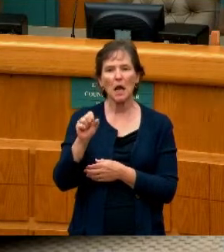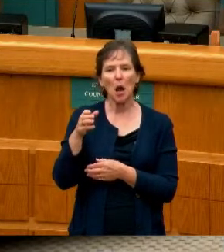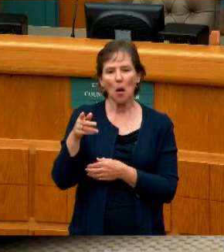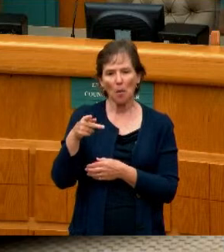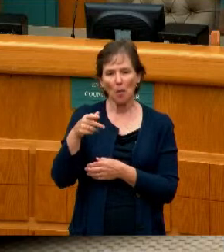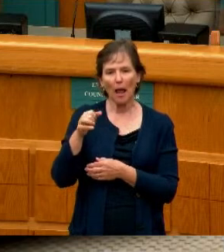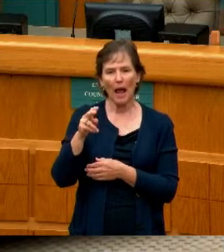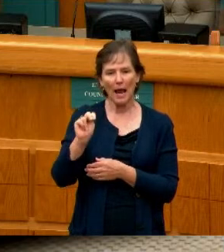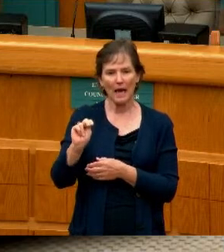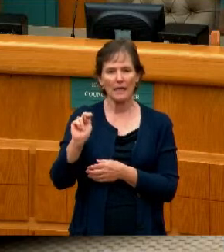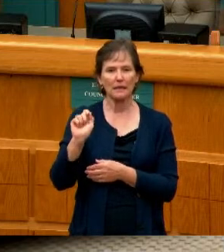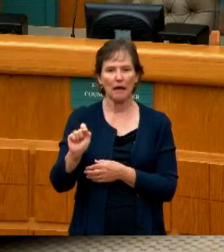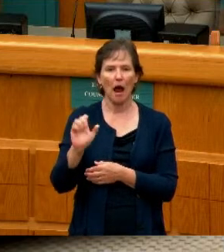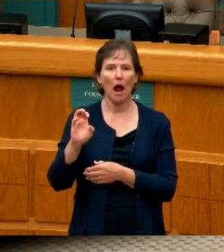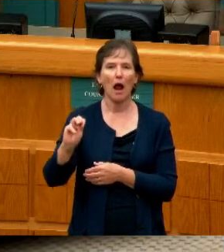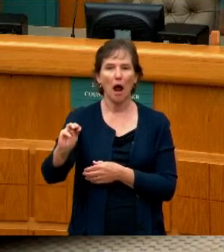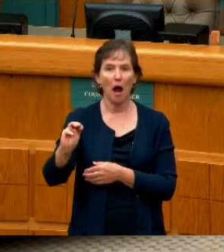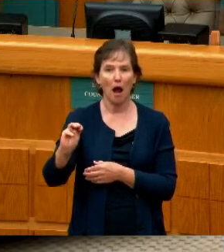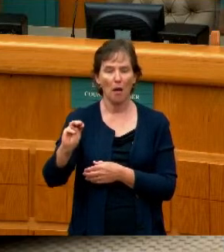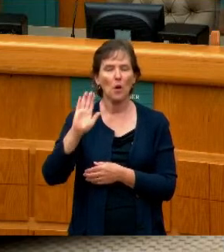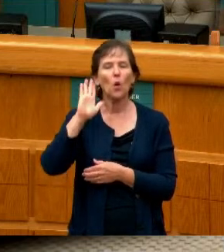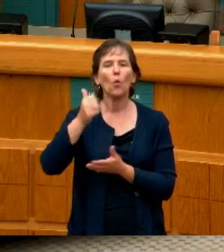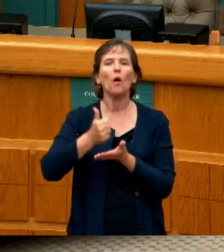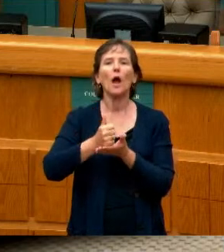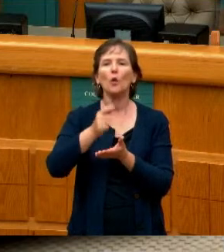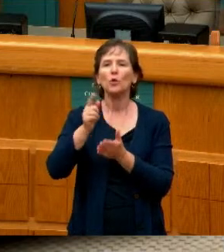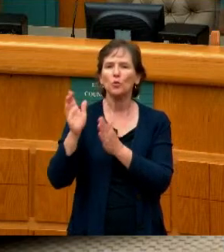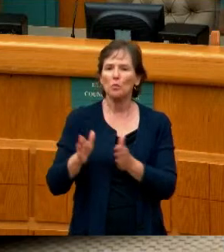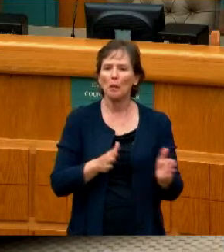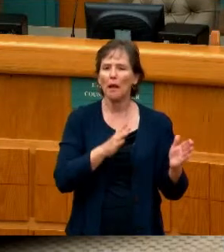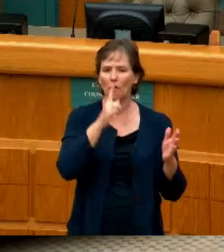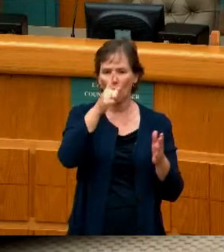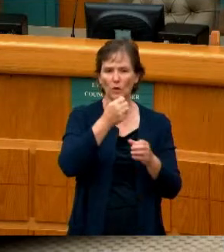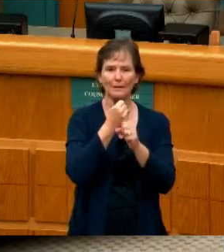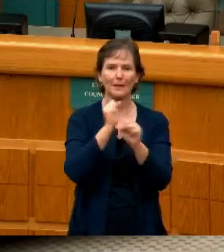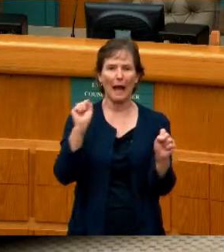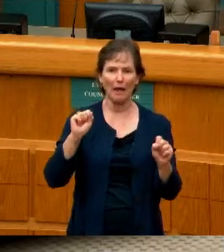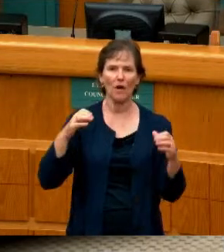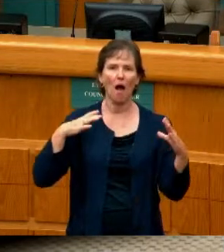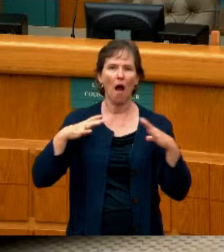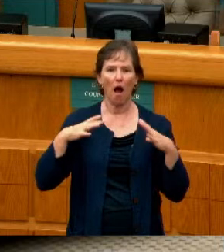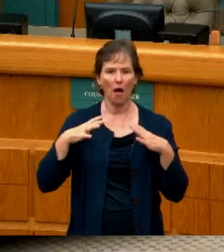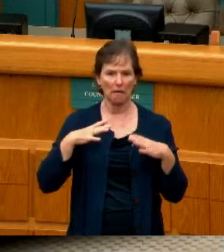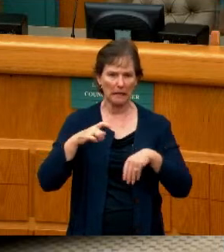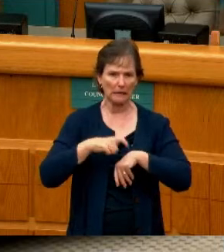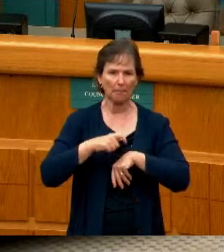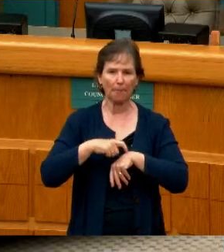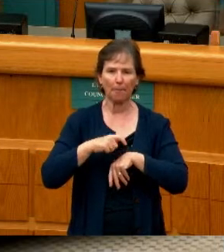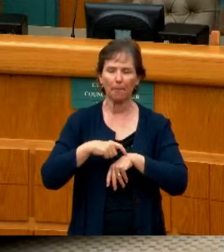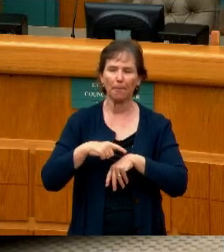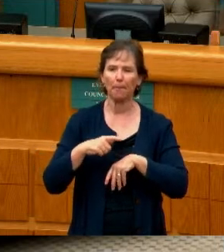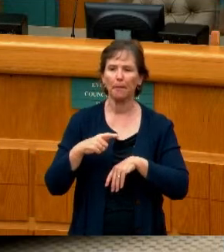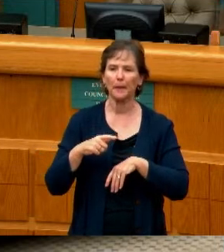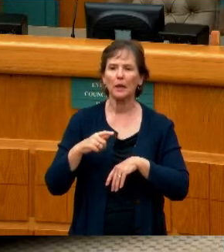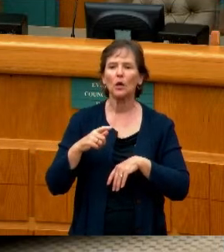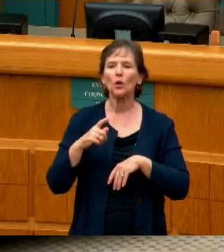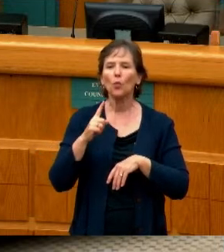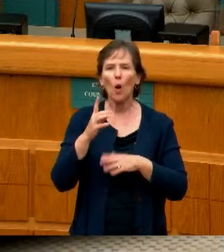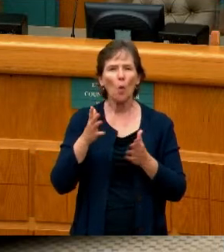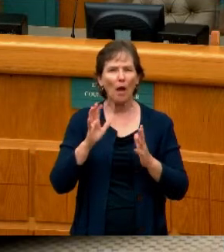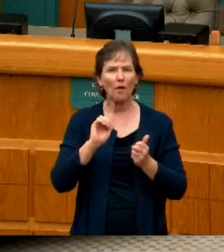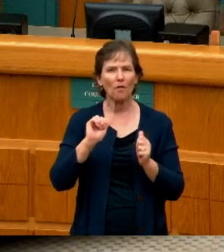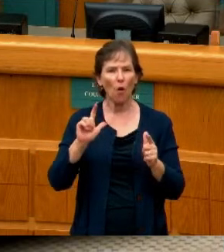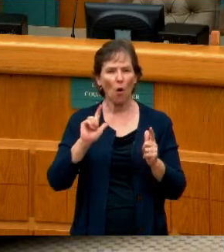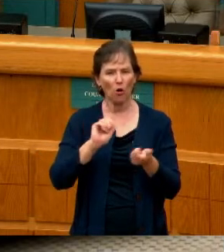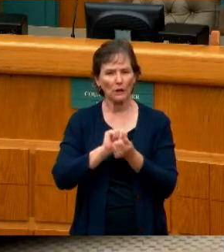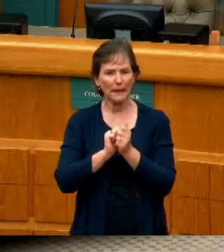the place to go for all of your information with regards to tips for a safe holiday season. And one